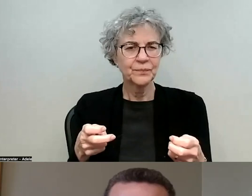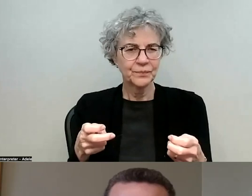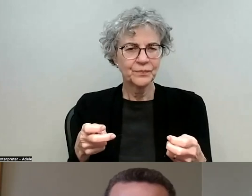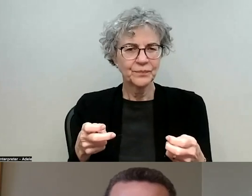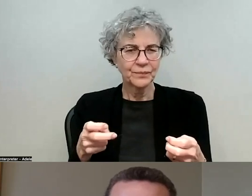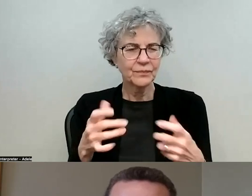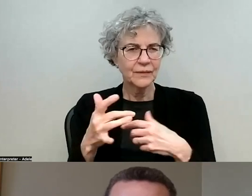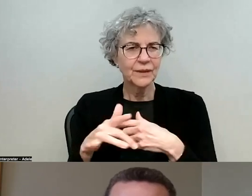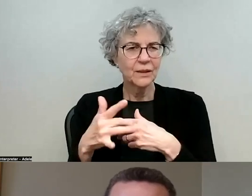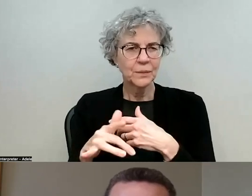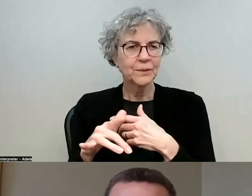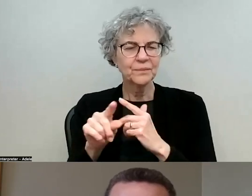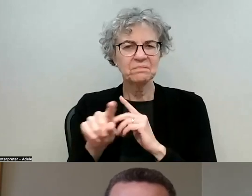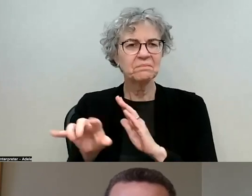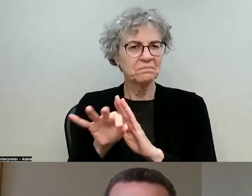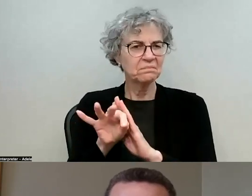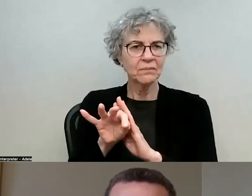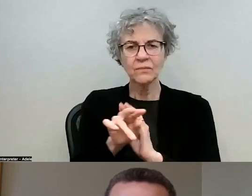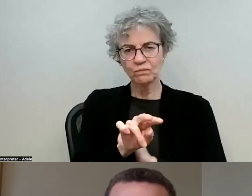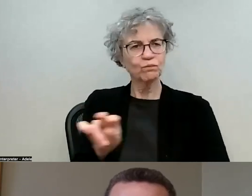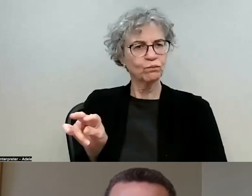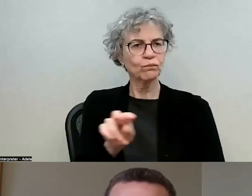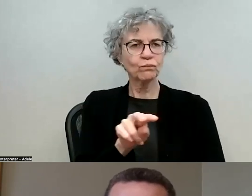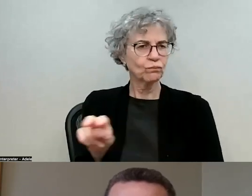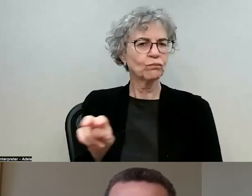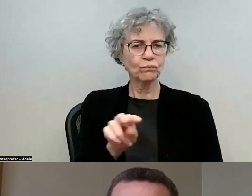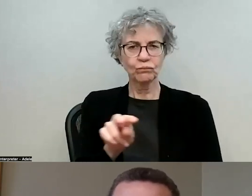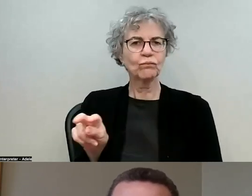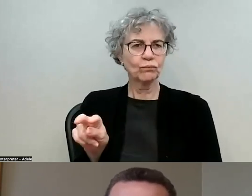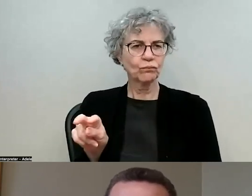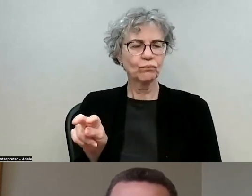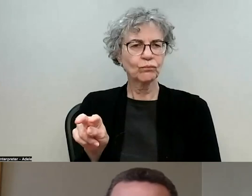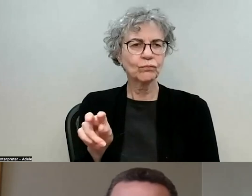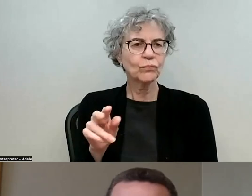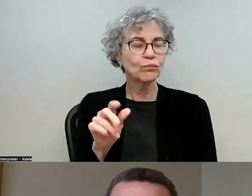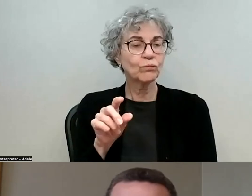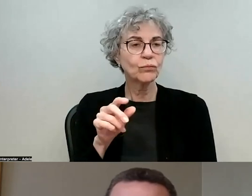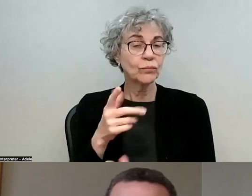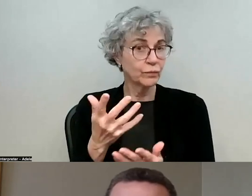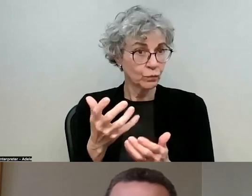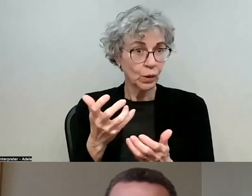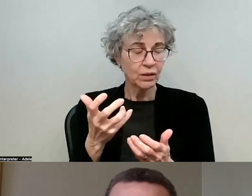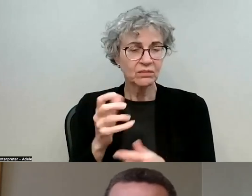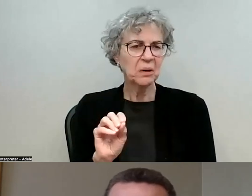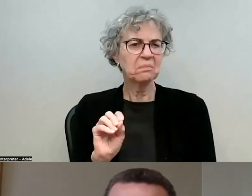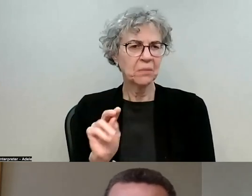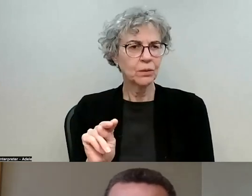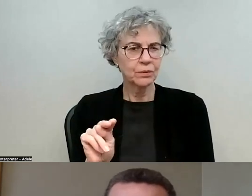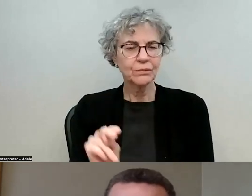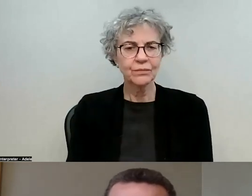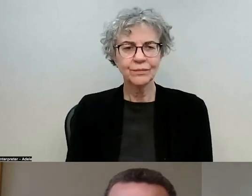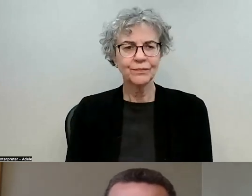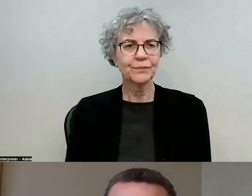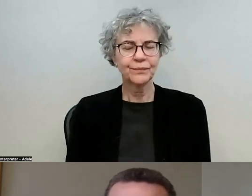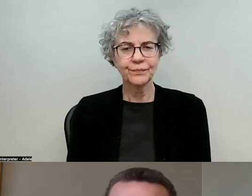available as an option. So you can turn that on if you wish.